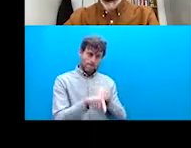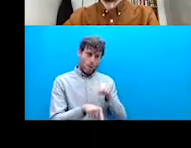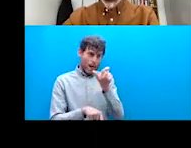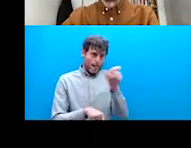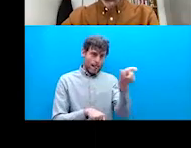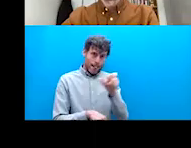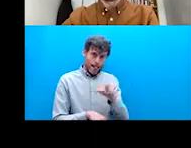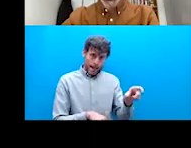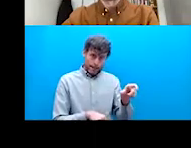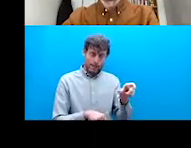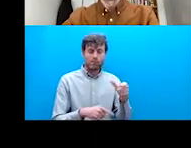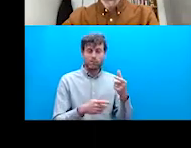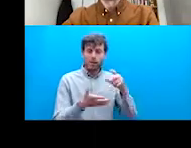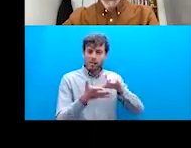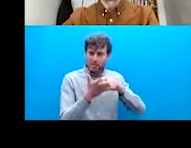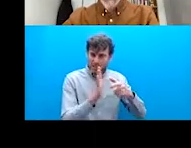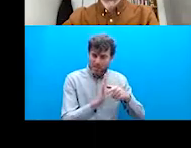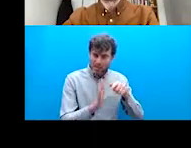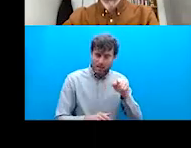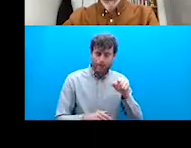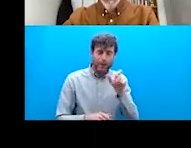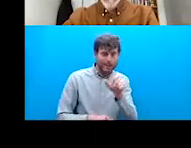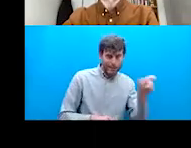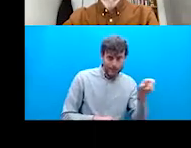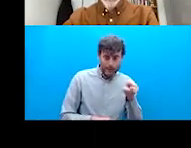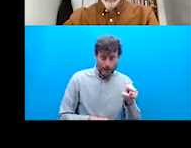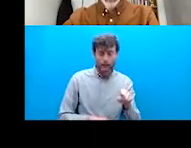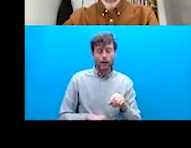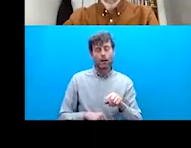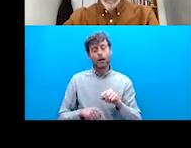syntax, and another root which uses different principles.